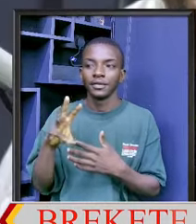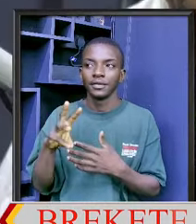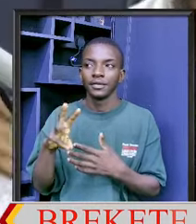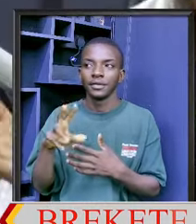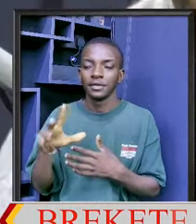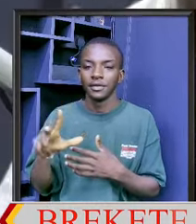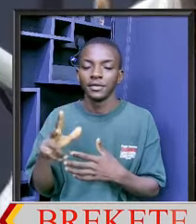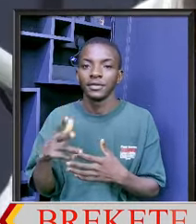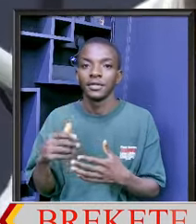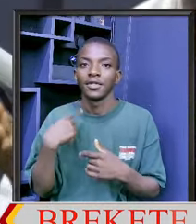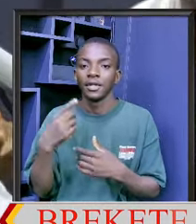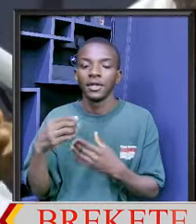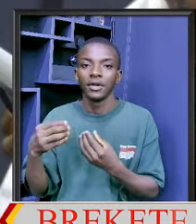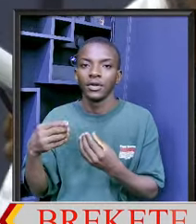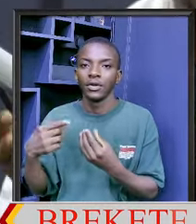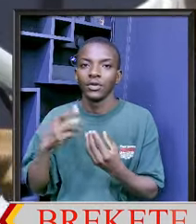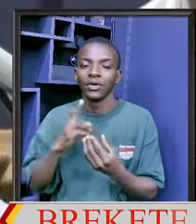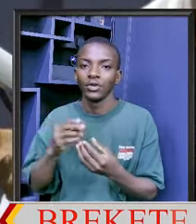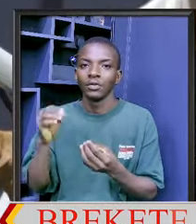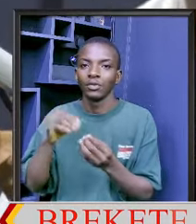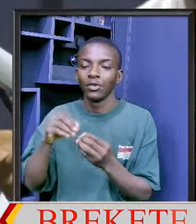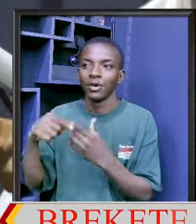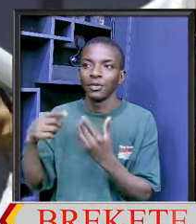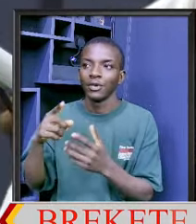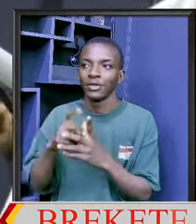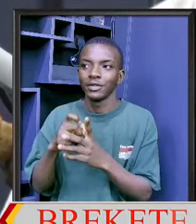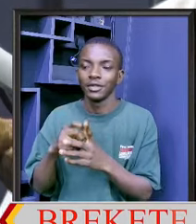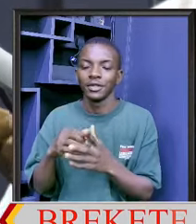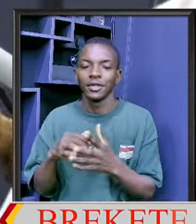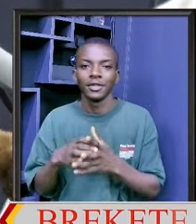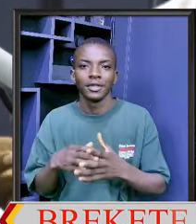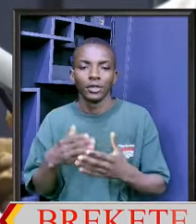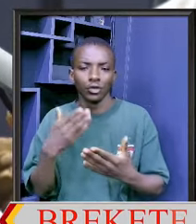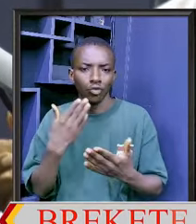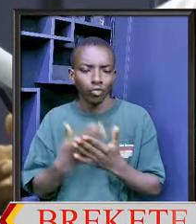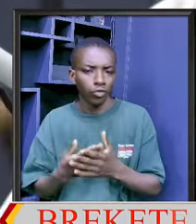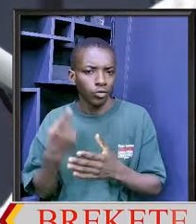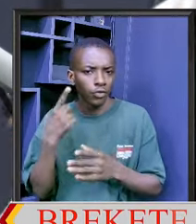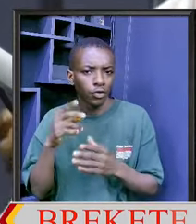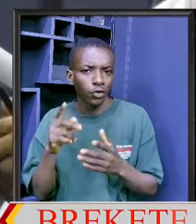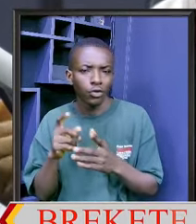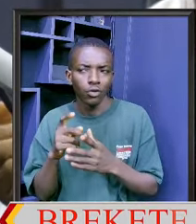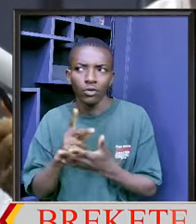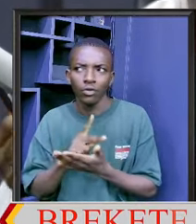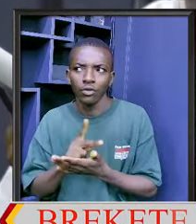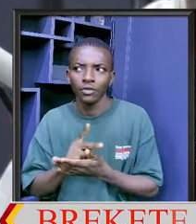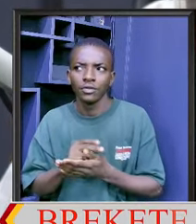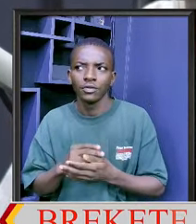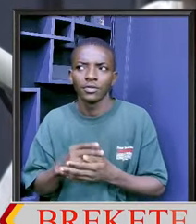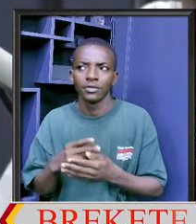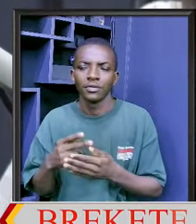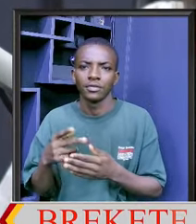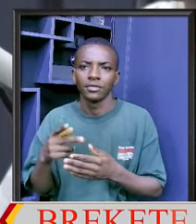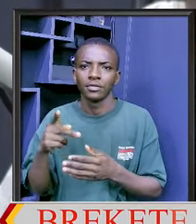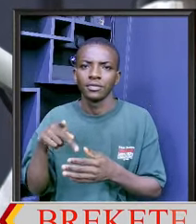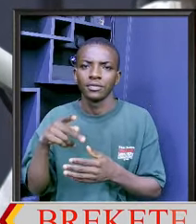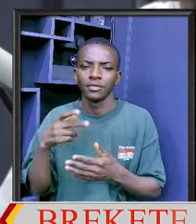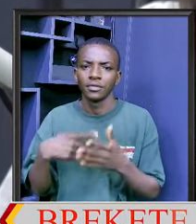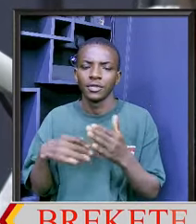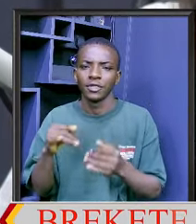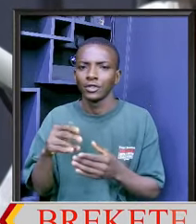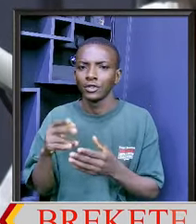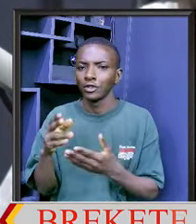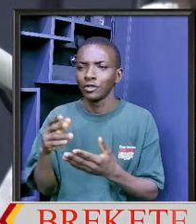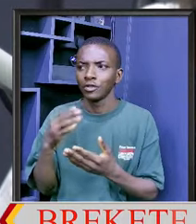Ordinary. Tell us more about the rice. Okay. The rice good for cooking. Yes, sir. Party jollof rice.